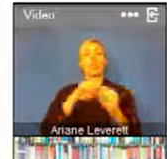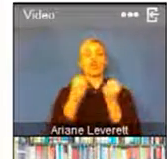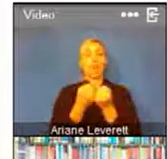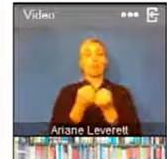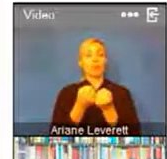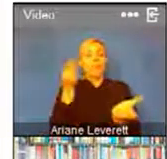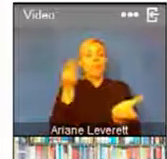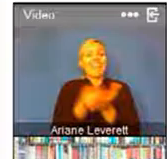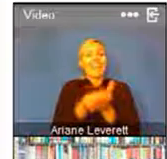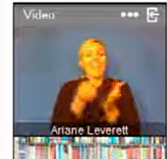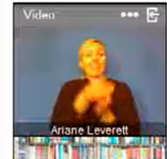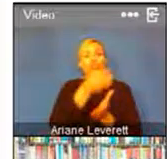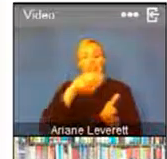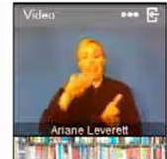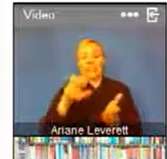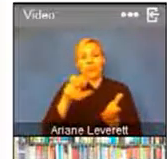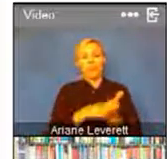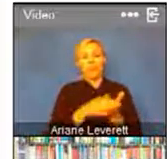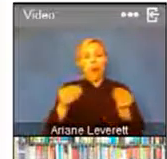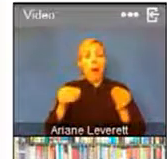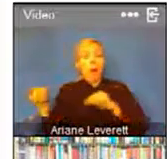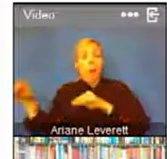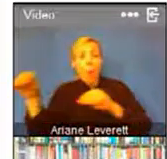UNICEF program